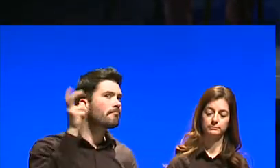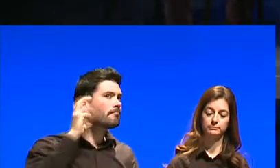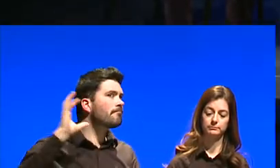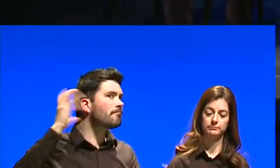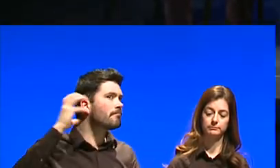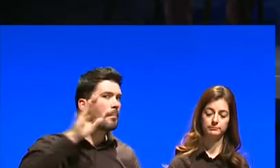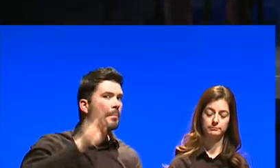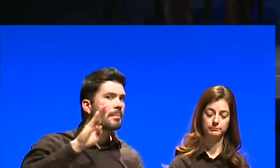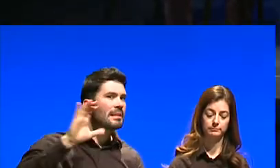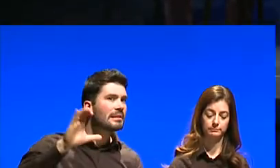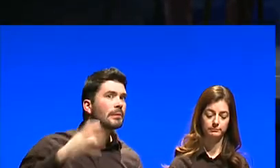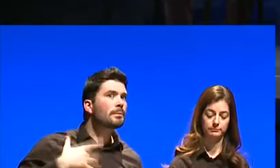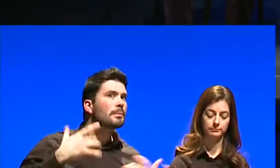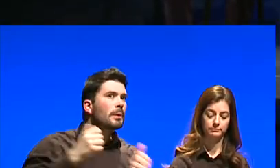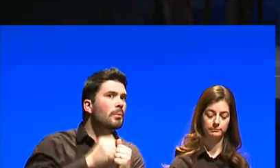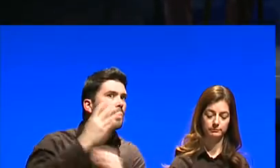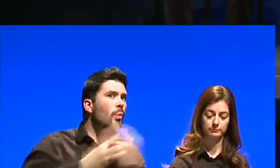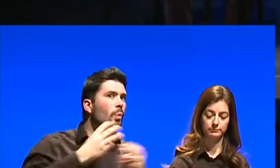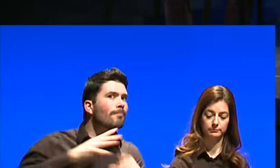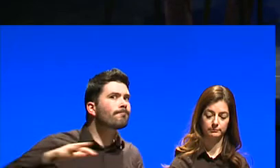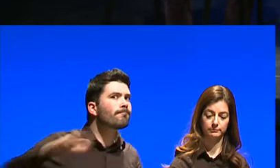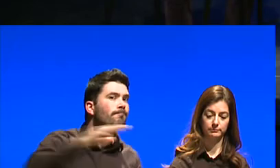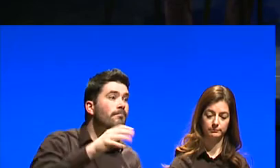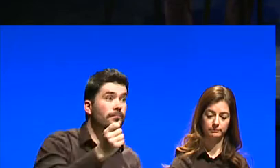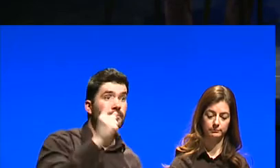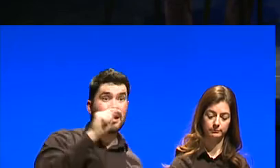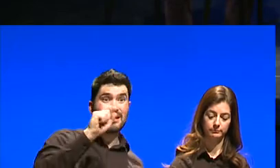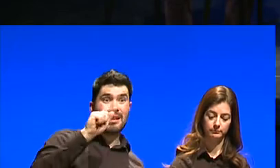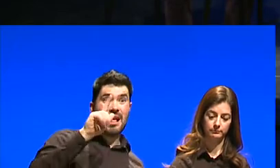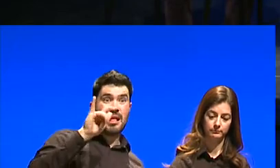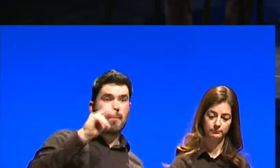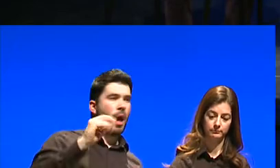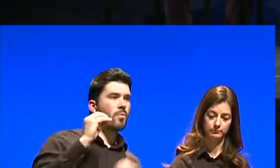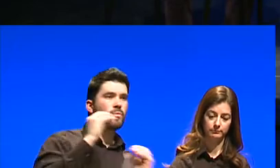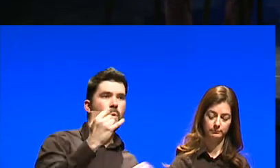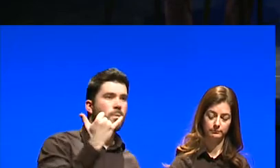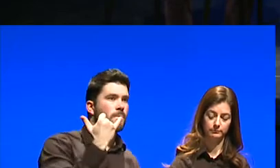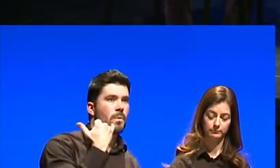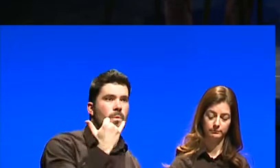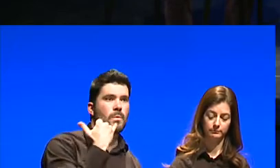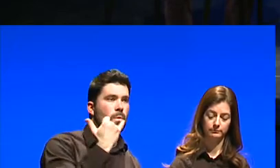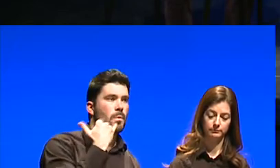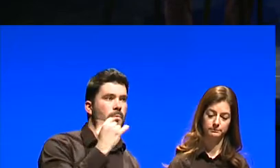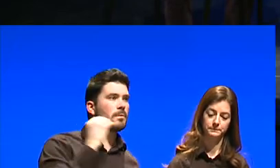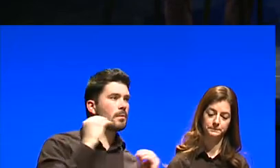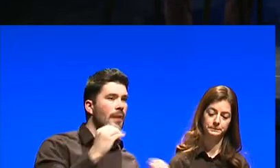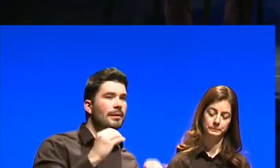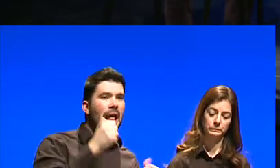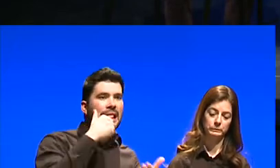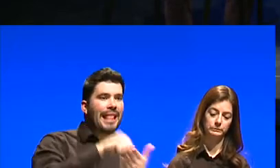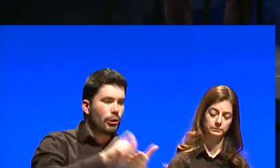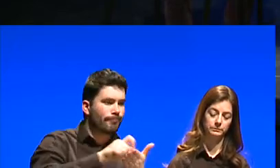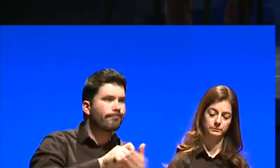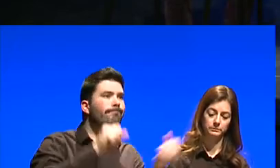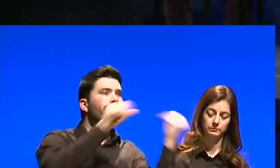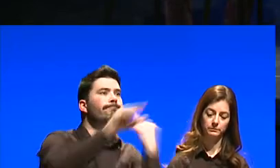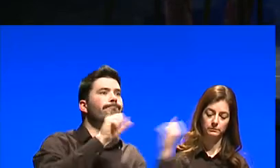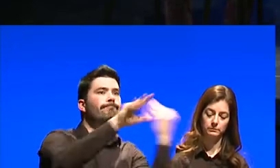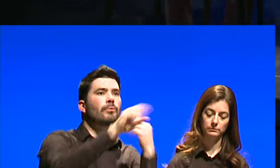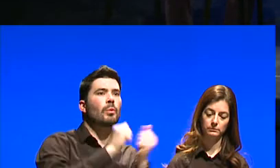world. Under the Taliban, there is no telephone service. We can only write letters to our family in New York City.